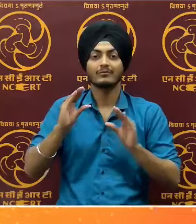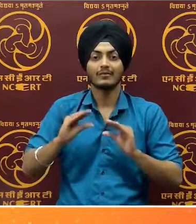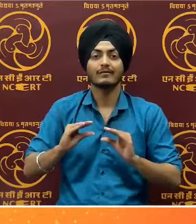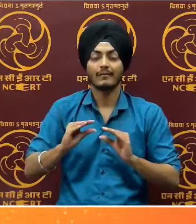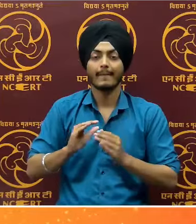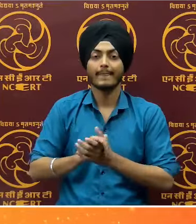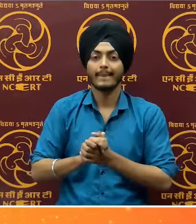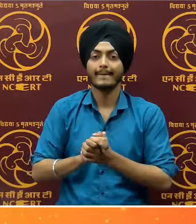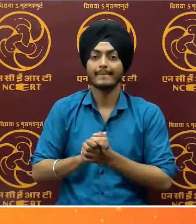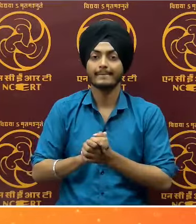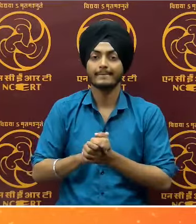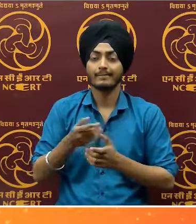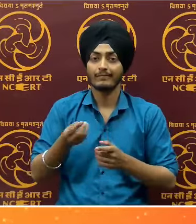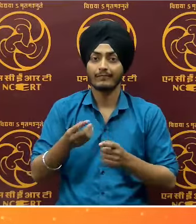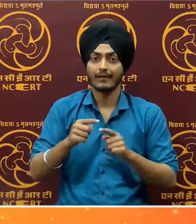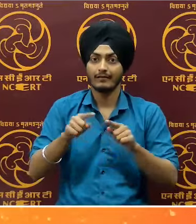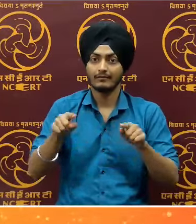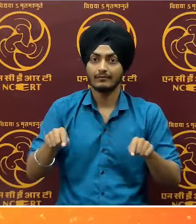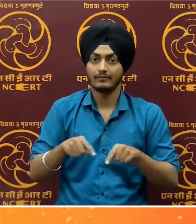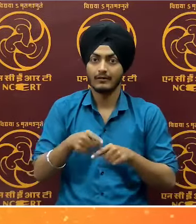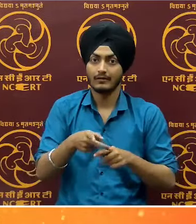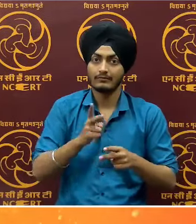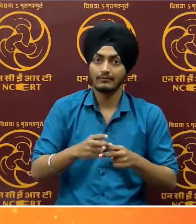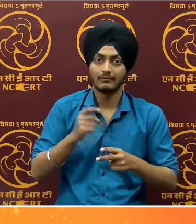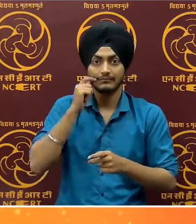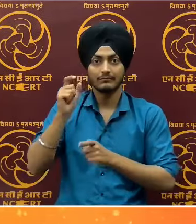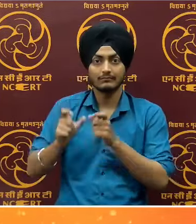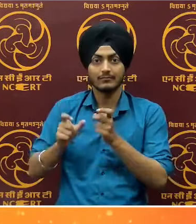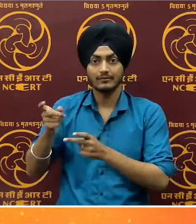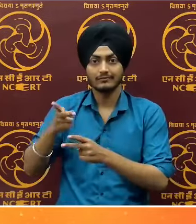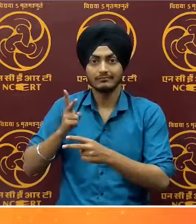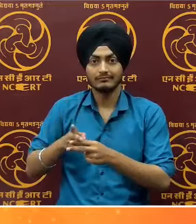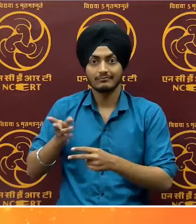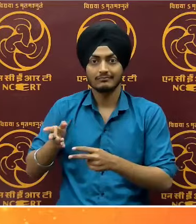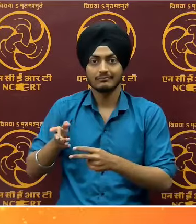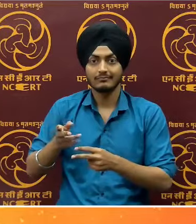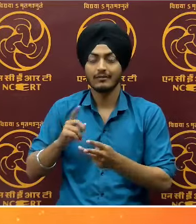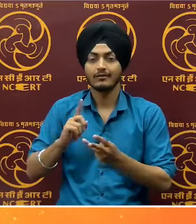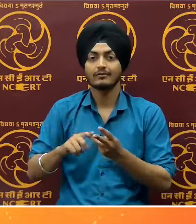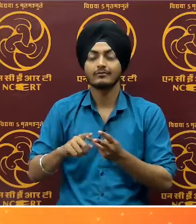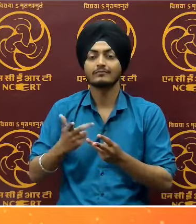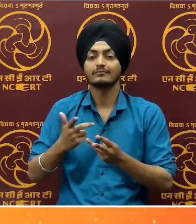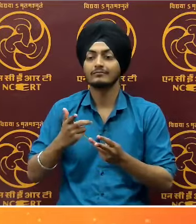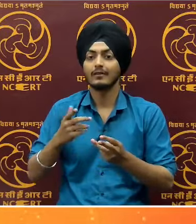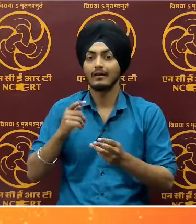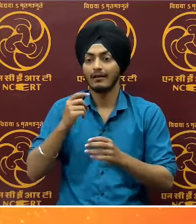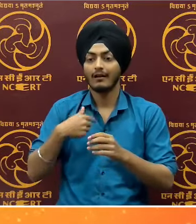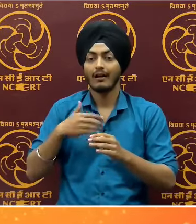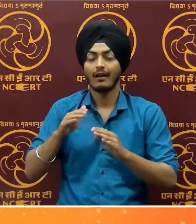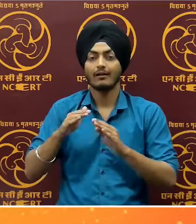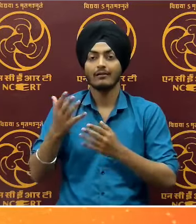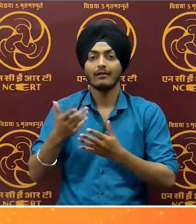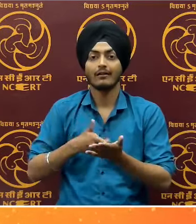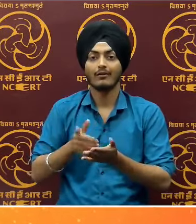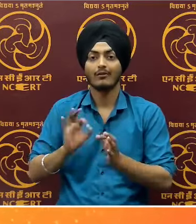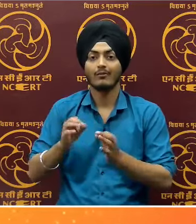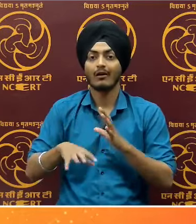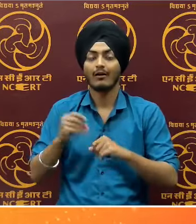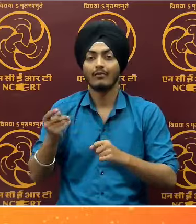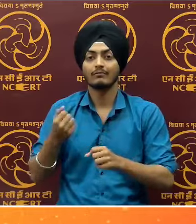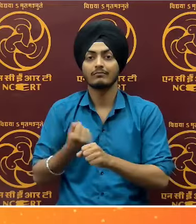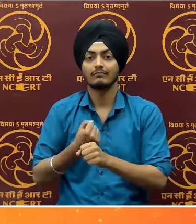work. So, land is there, labor is there, and non-farming activities are there. So, first thing